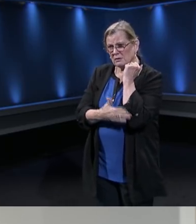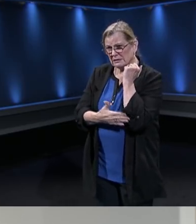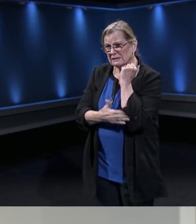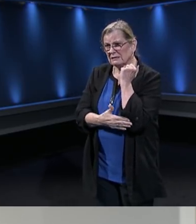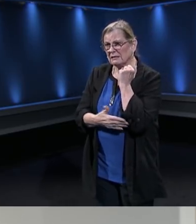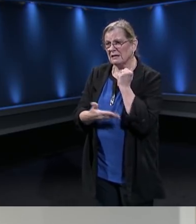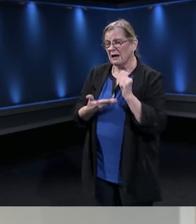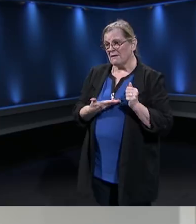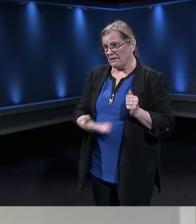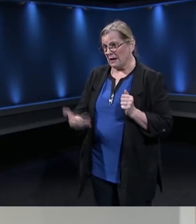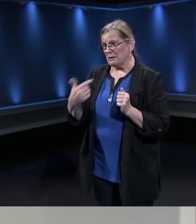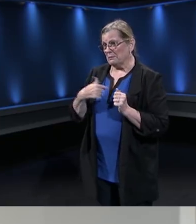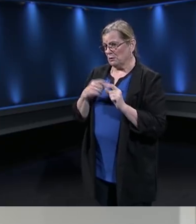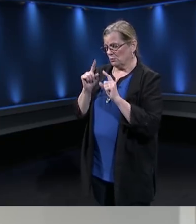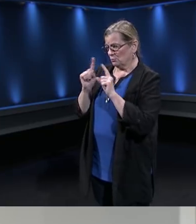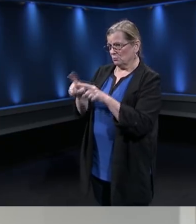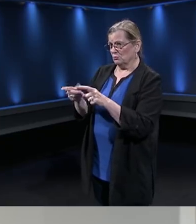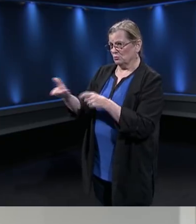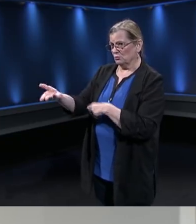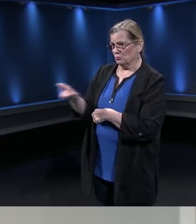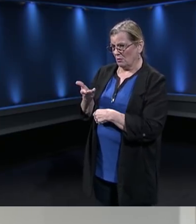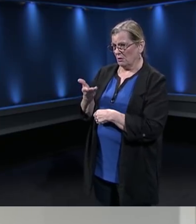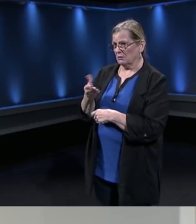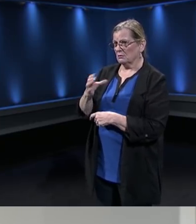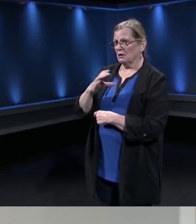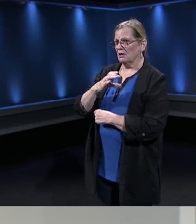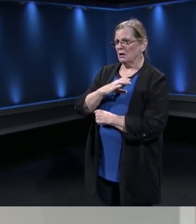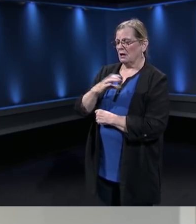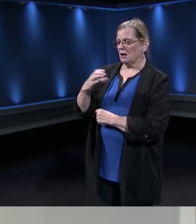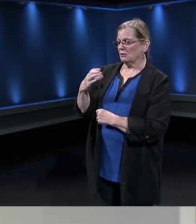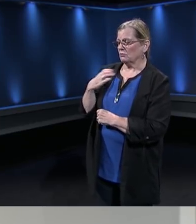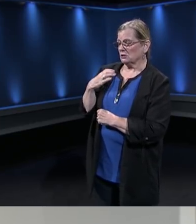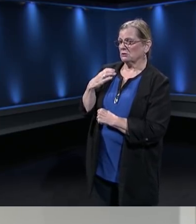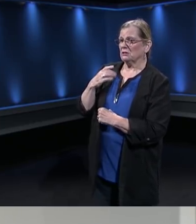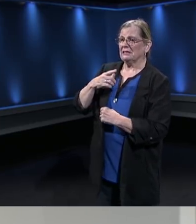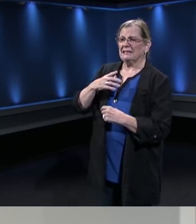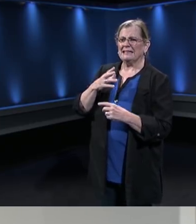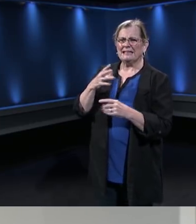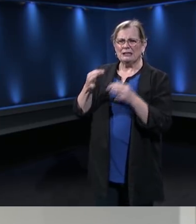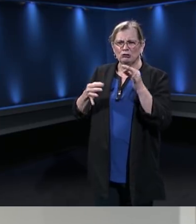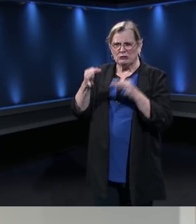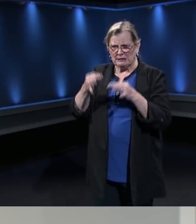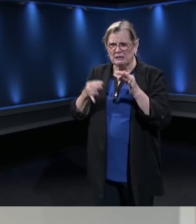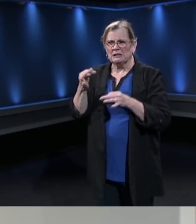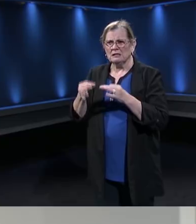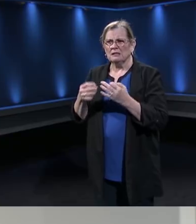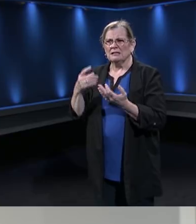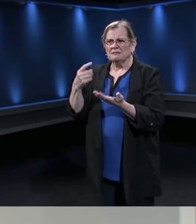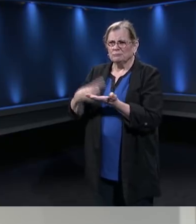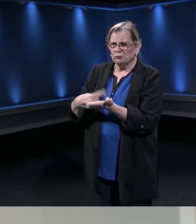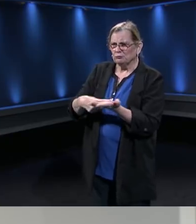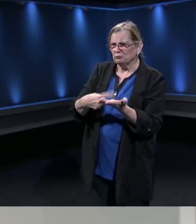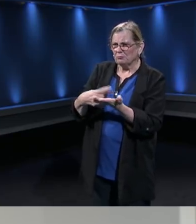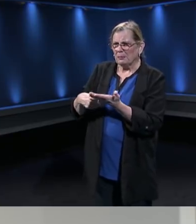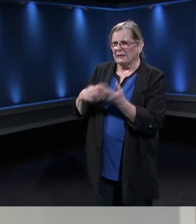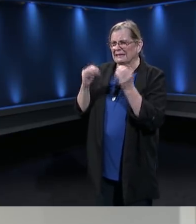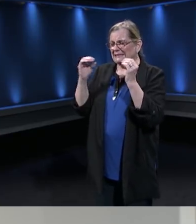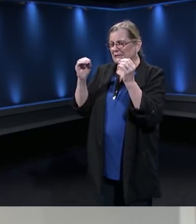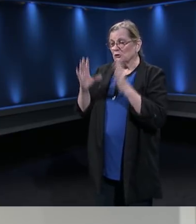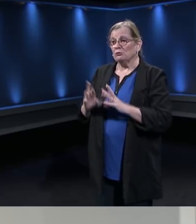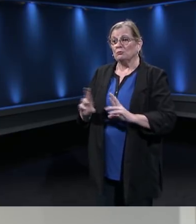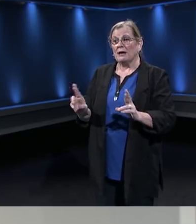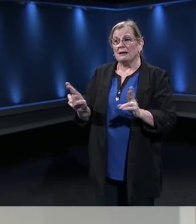at a congressional hearing just a year or 2 ago, and that a lot of our teacher preparation programs across the country have not yet